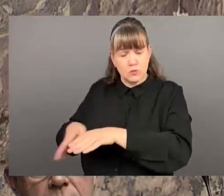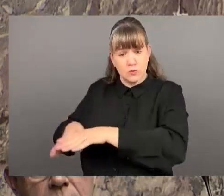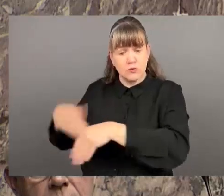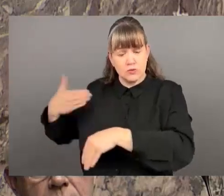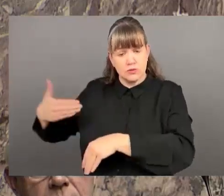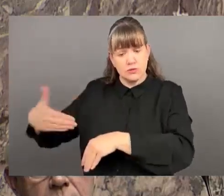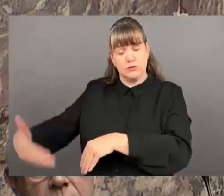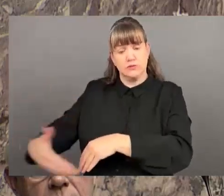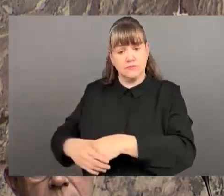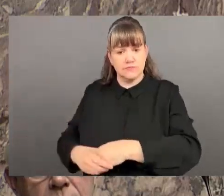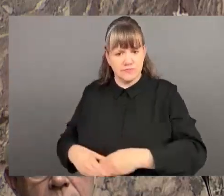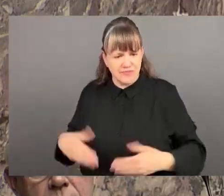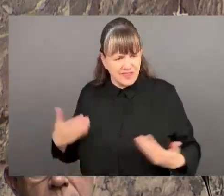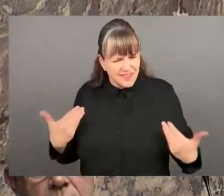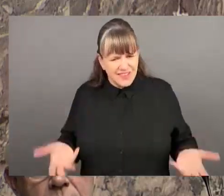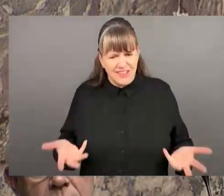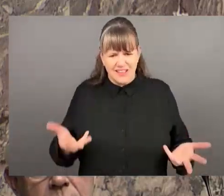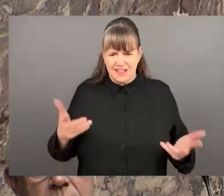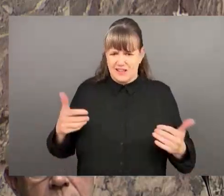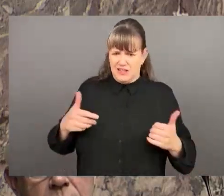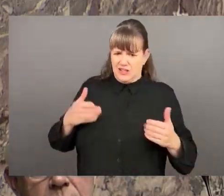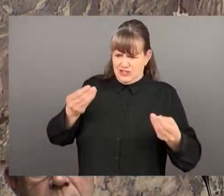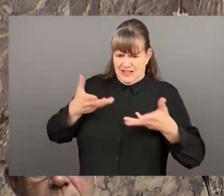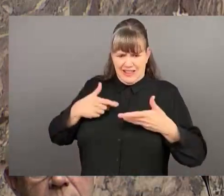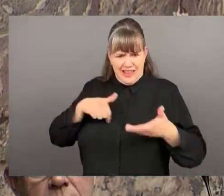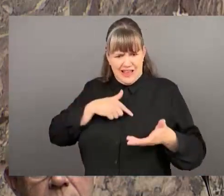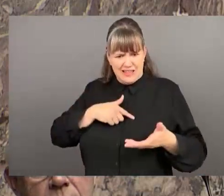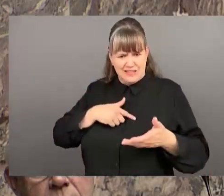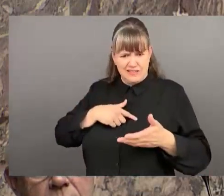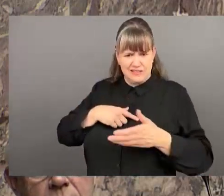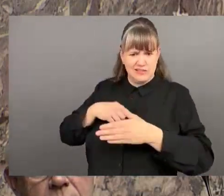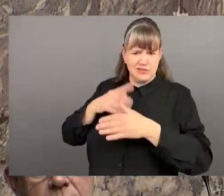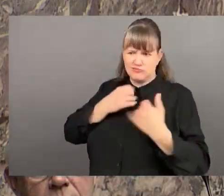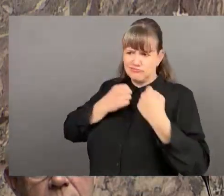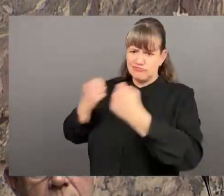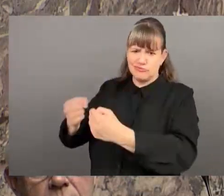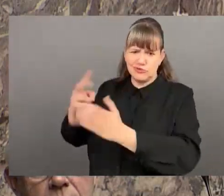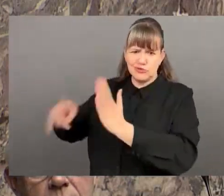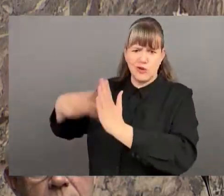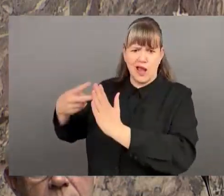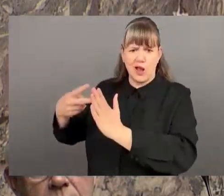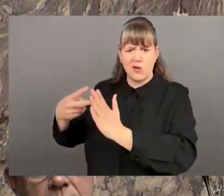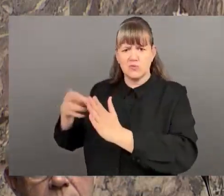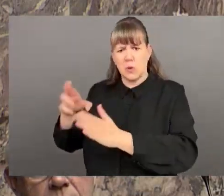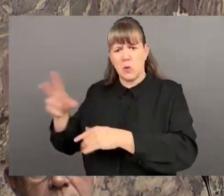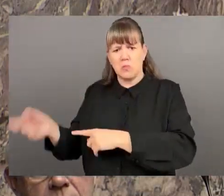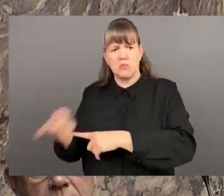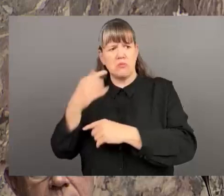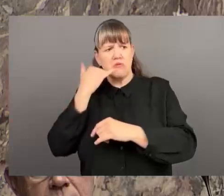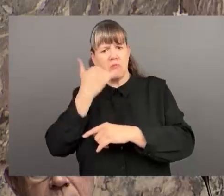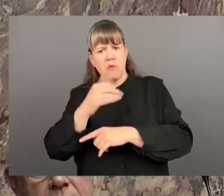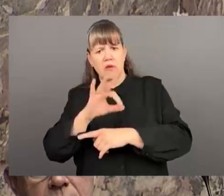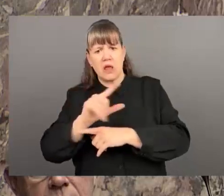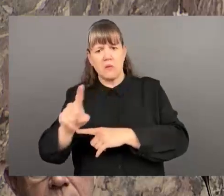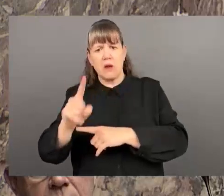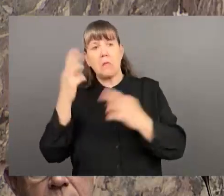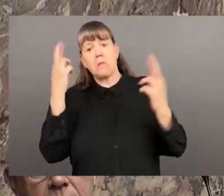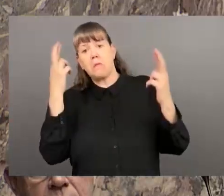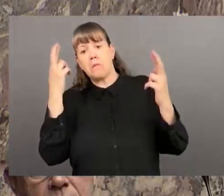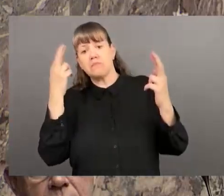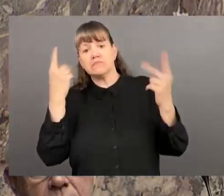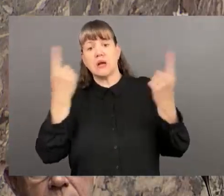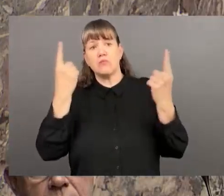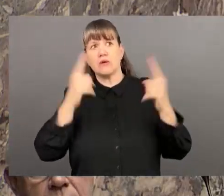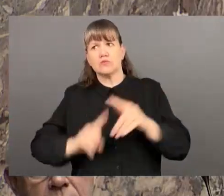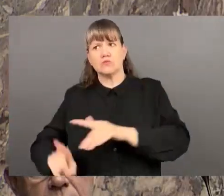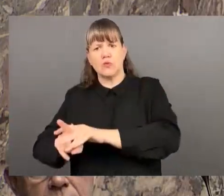911 and hope for the best. In what emergency do you have 2 hours to waste waiting for help? When will this Premier stop abandoning